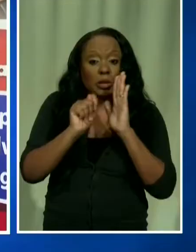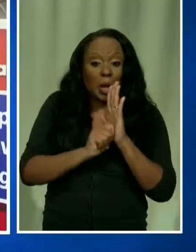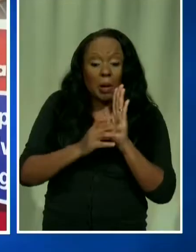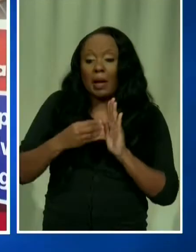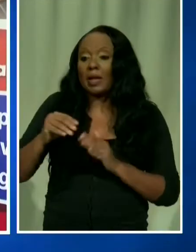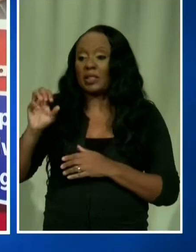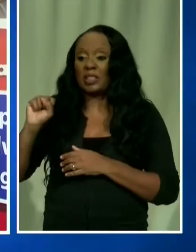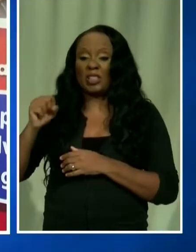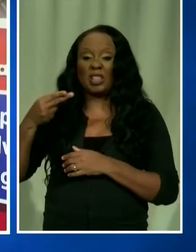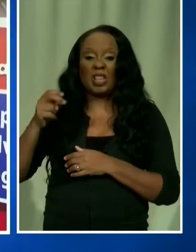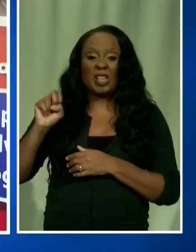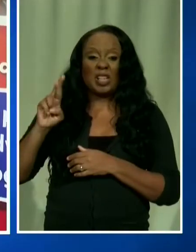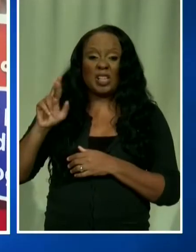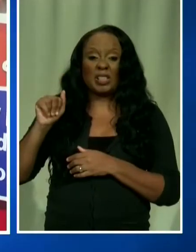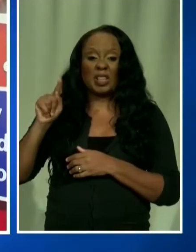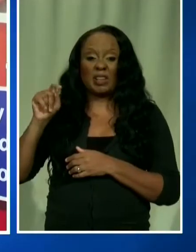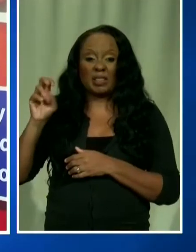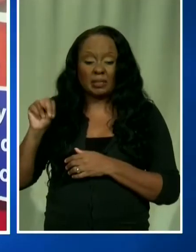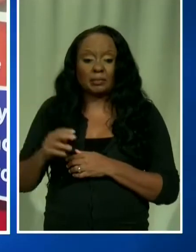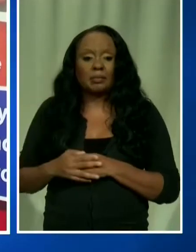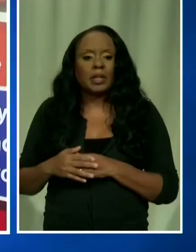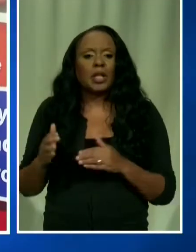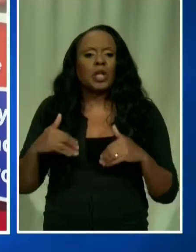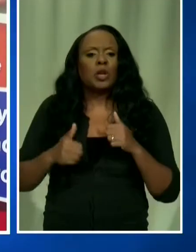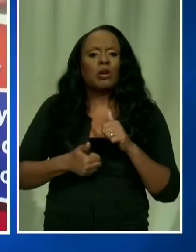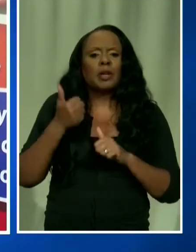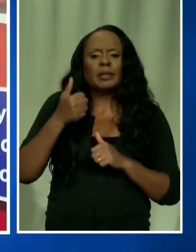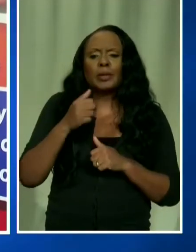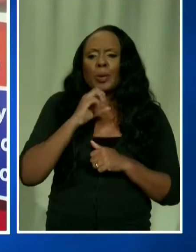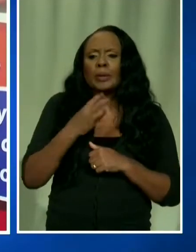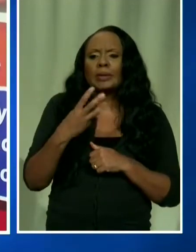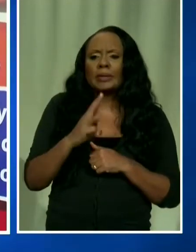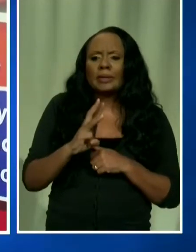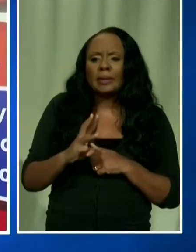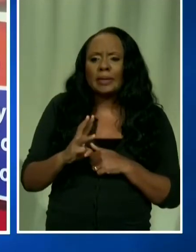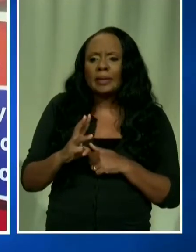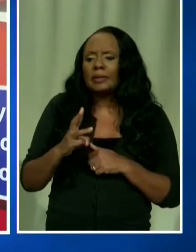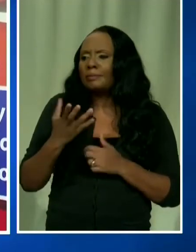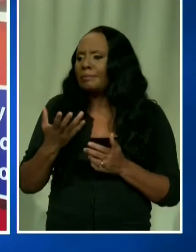16 and the eldest 19, 20.